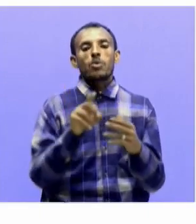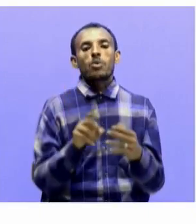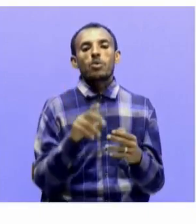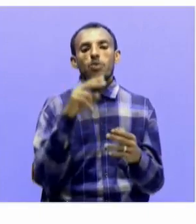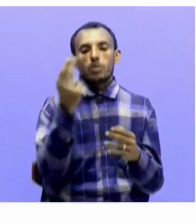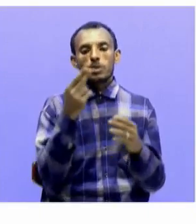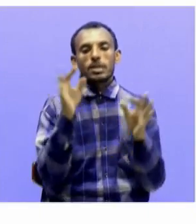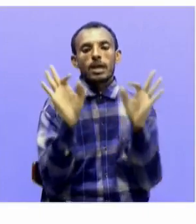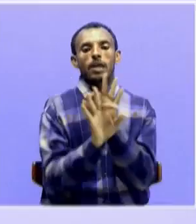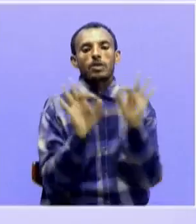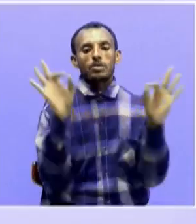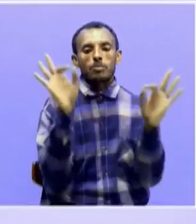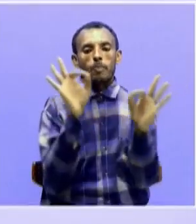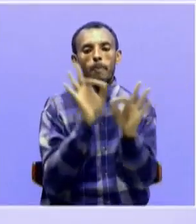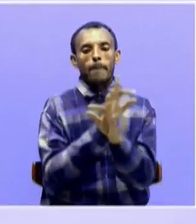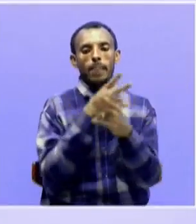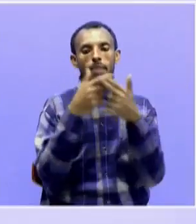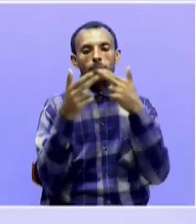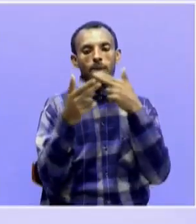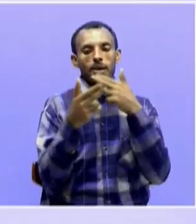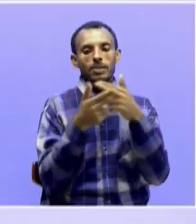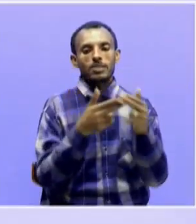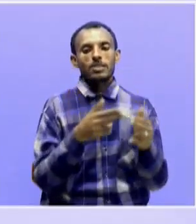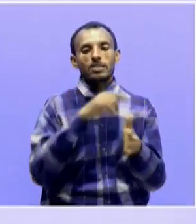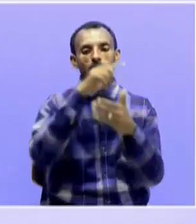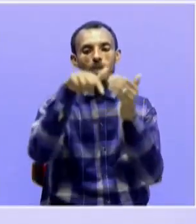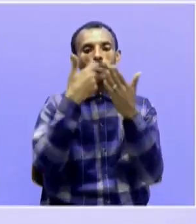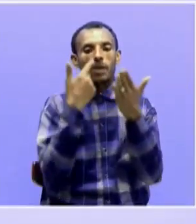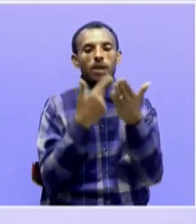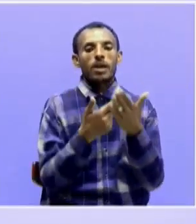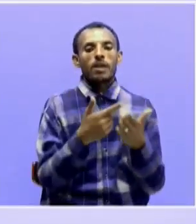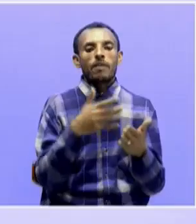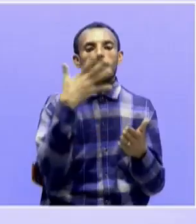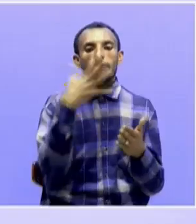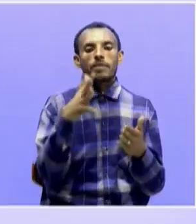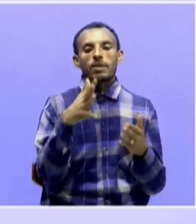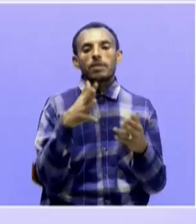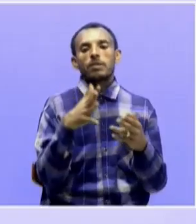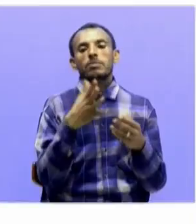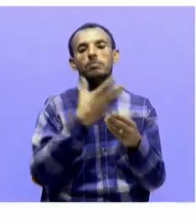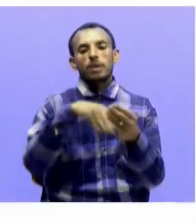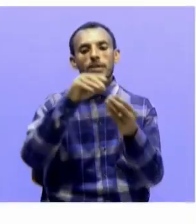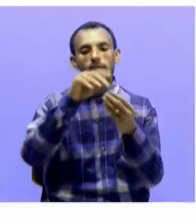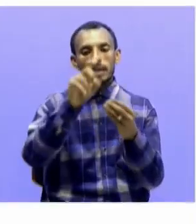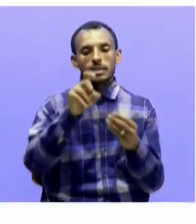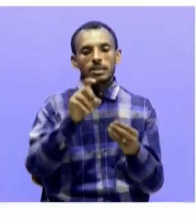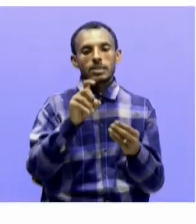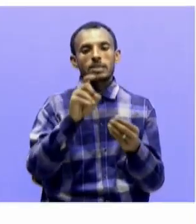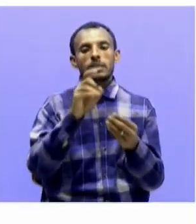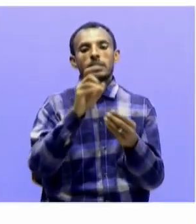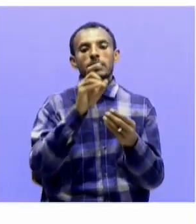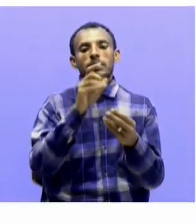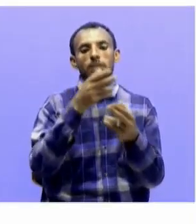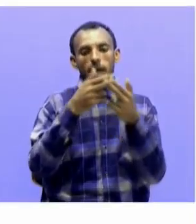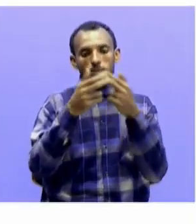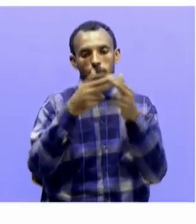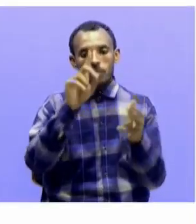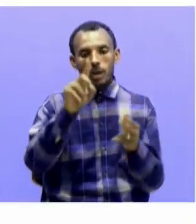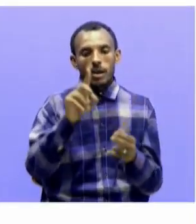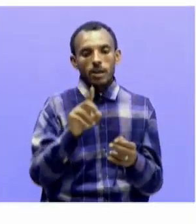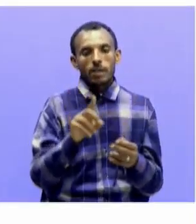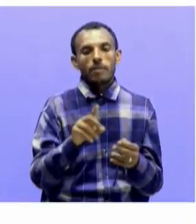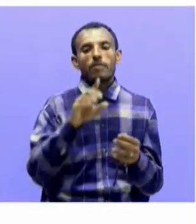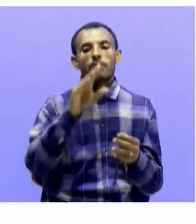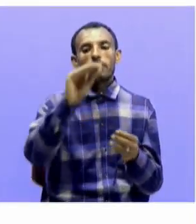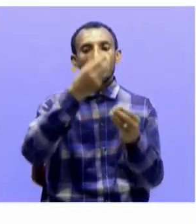cross multiplication. Therefore, here, 50 plus x times 1 is it is 50 plus